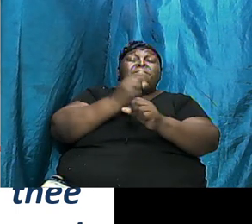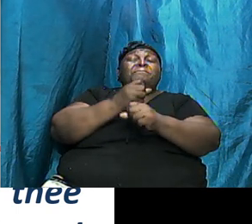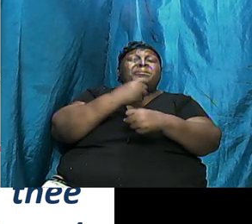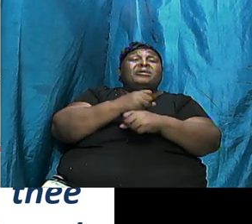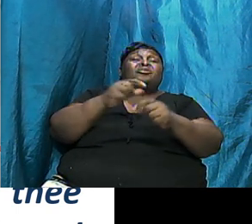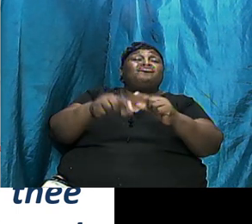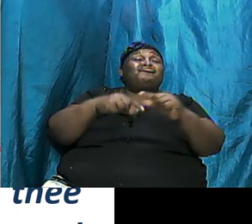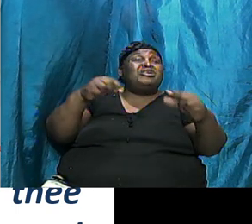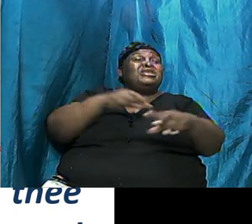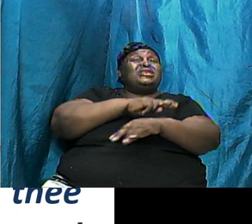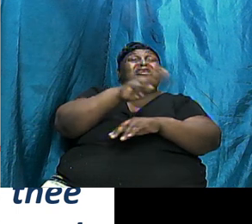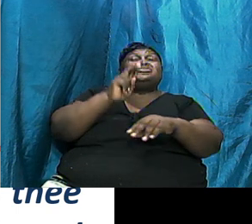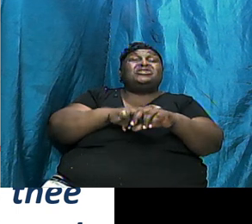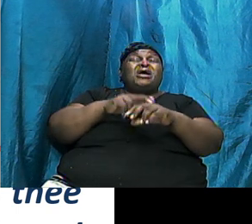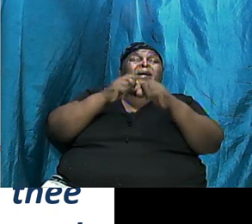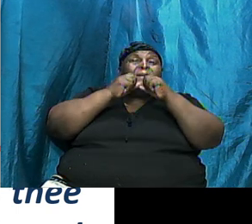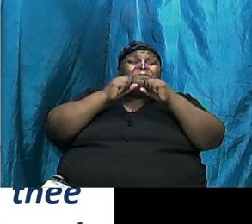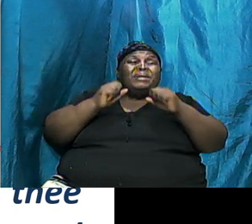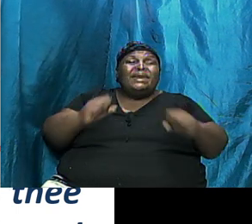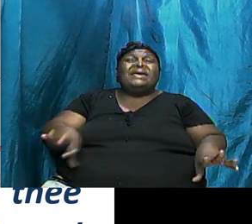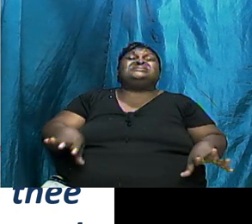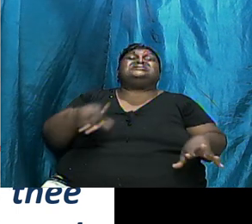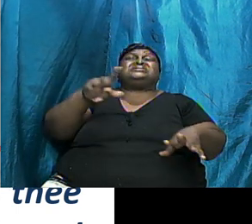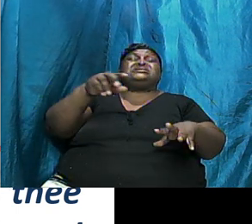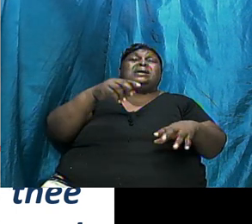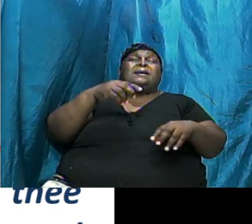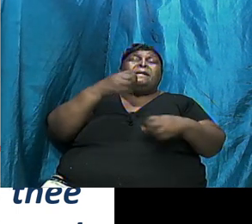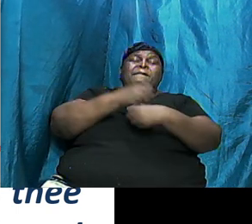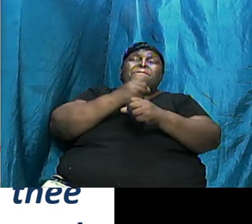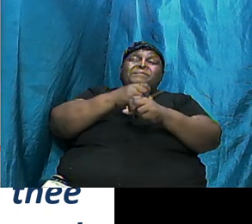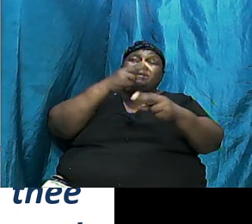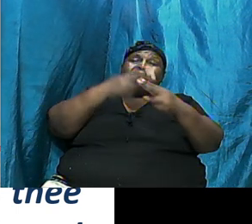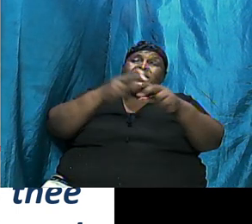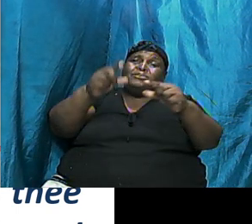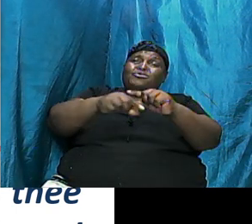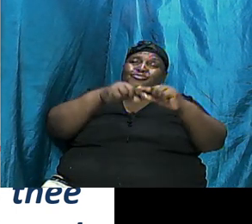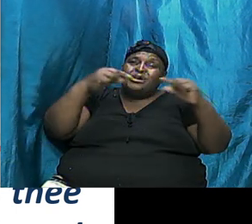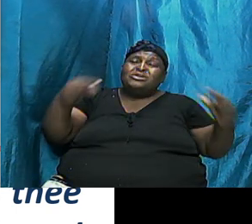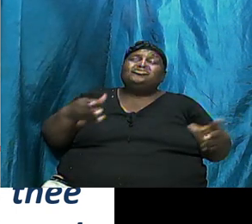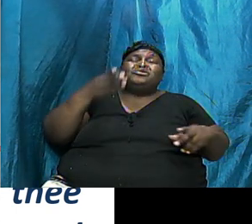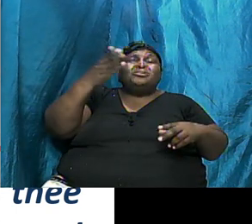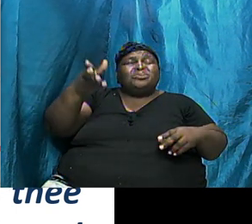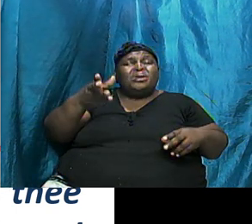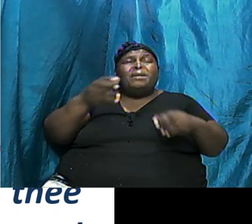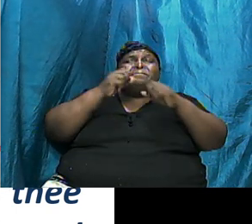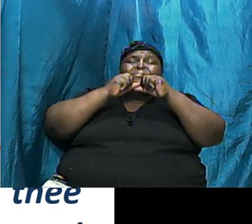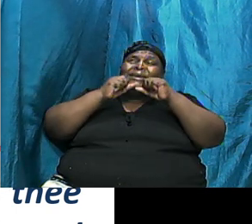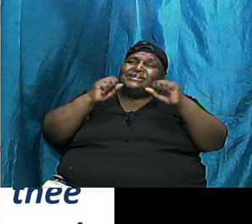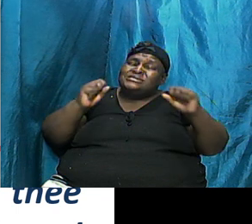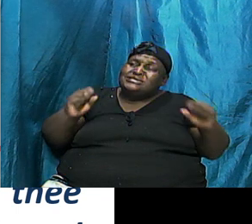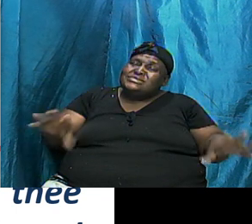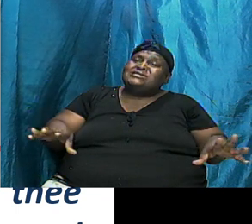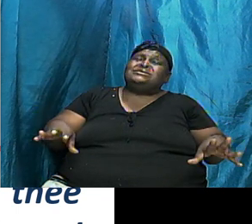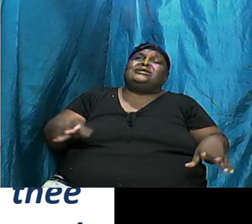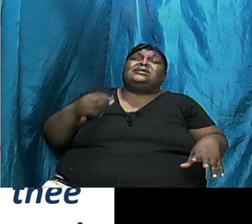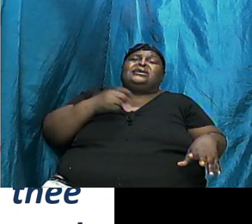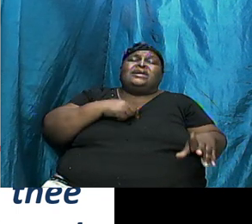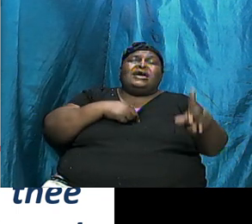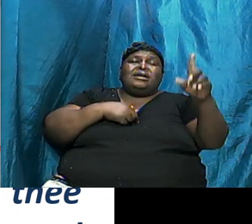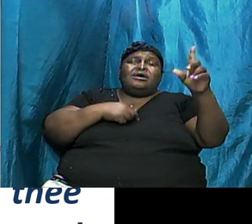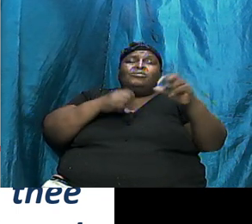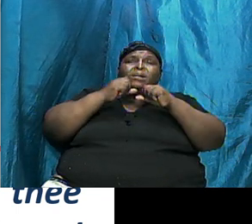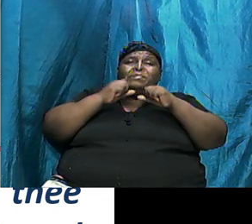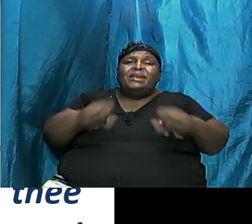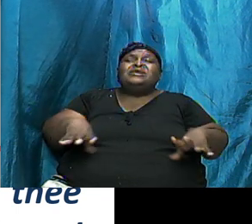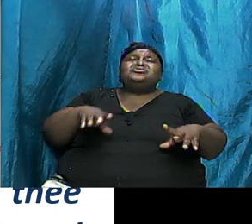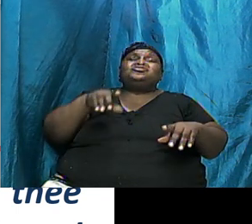Great Nation And I Will Bless Thee And I Will Make Thy Name Great And Thou Shall Be A Blessing And I Will Bless